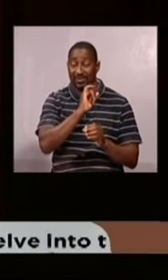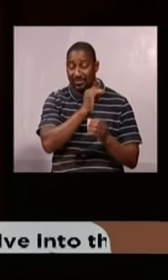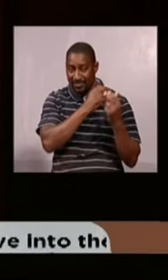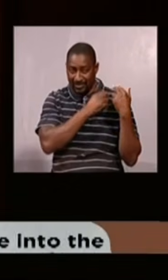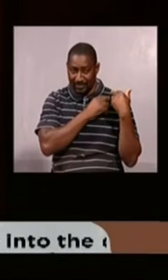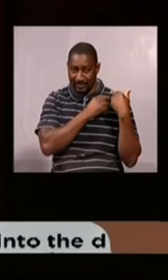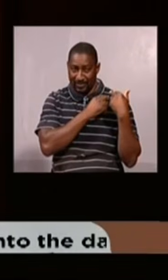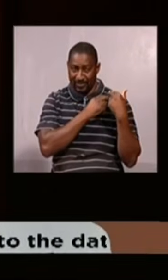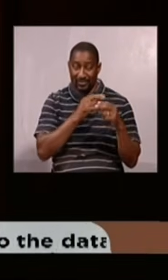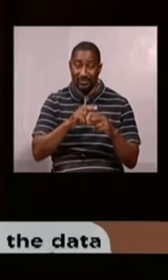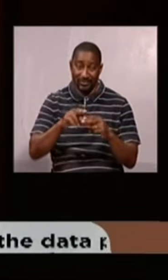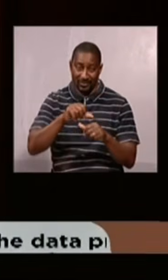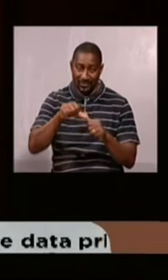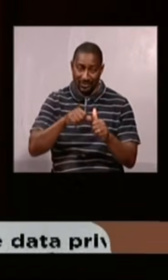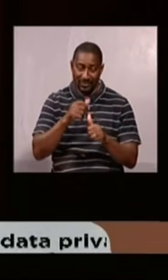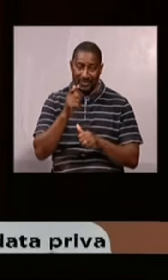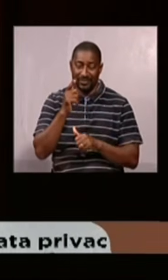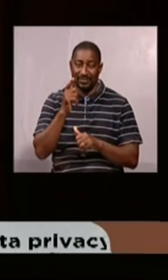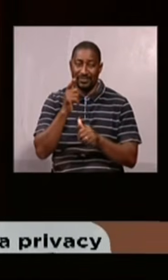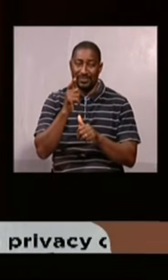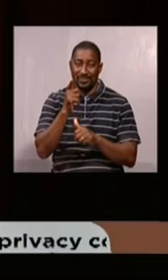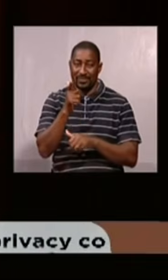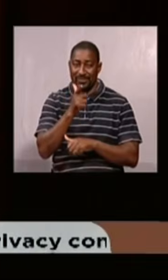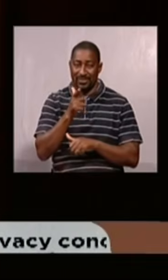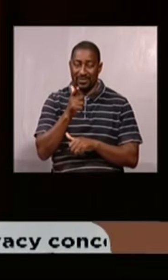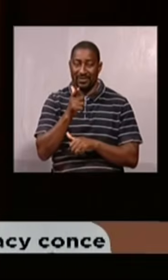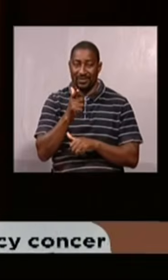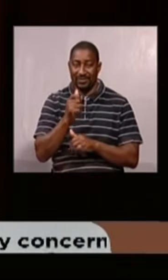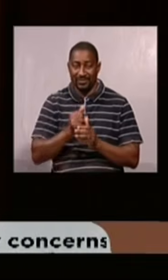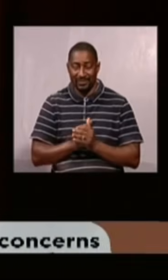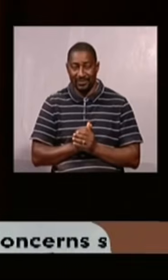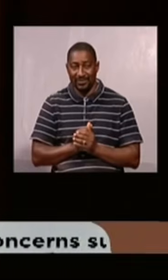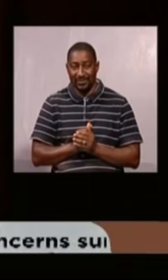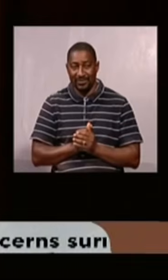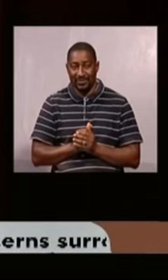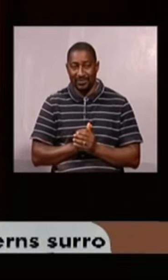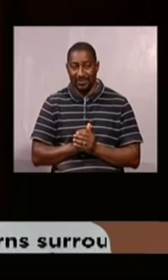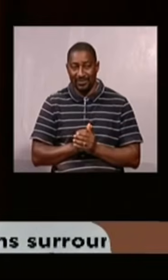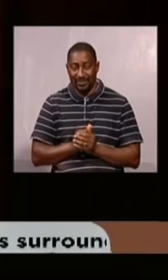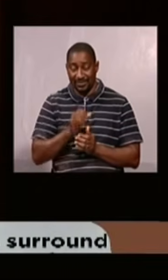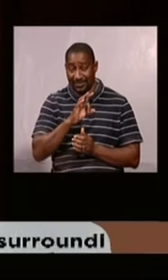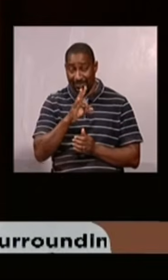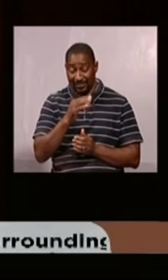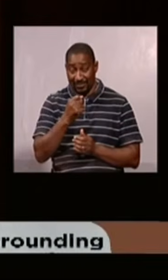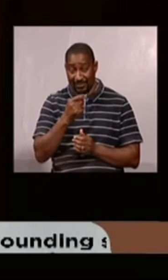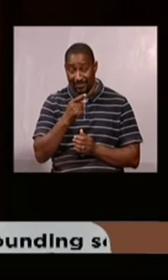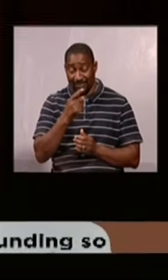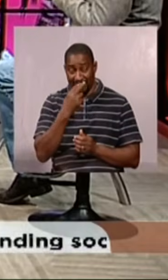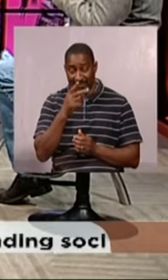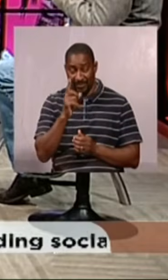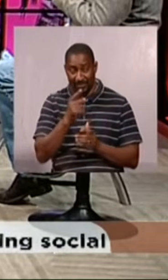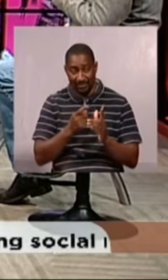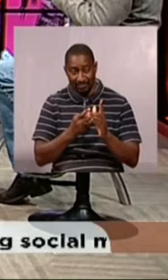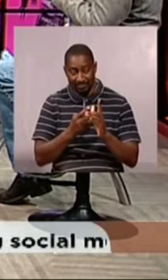of social media that needs to be taught when it comes to, as we get closer, you'll see a lot of that happening. Yeah. Graham, how dangerous is